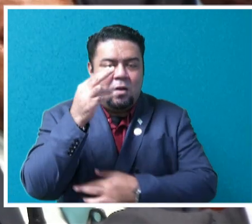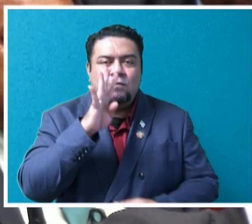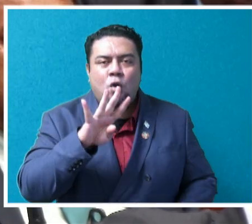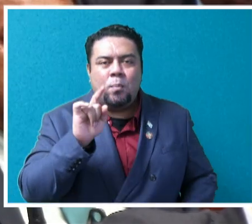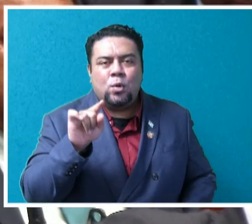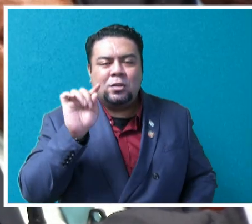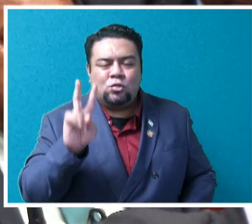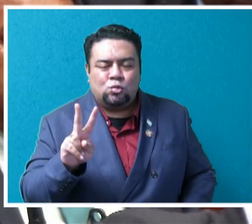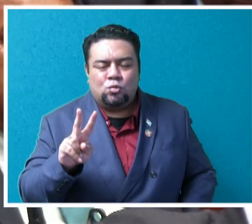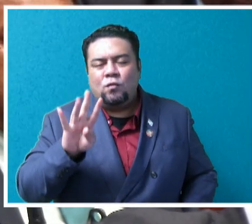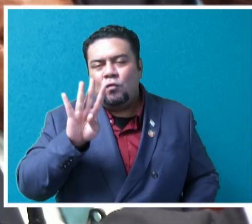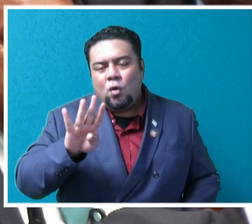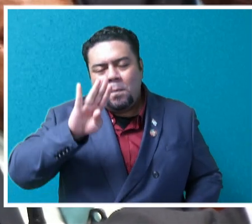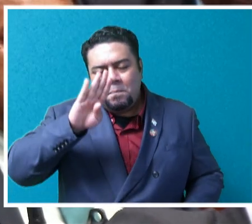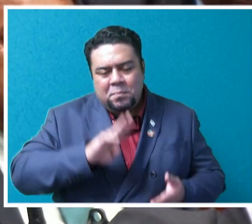14.24